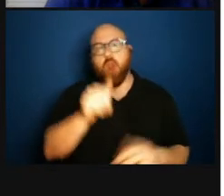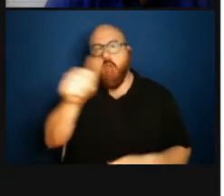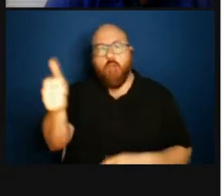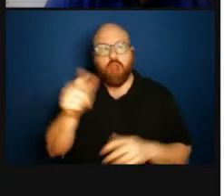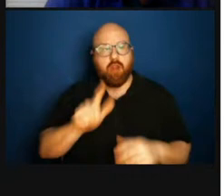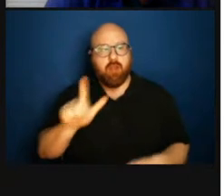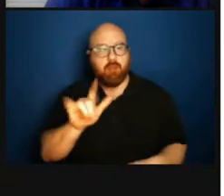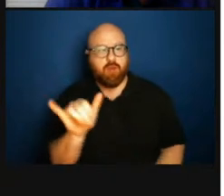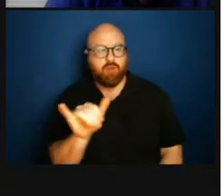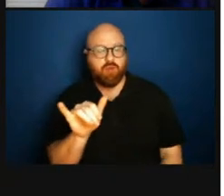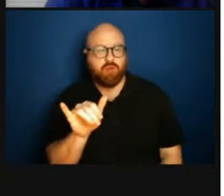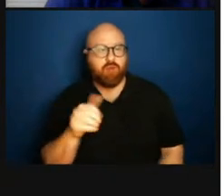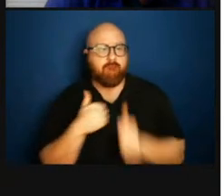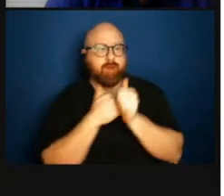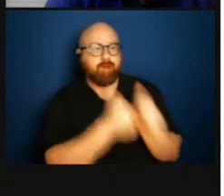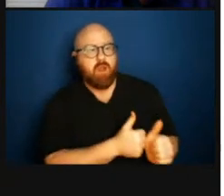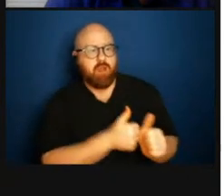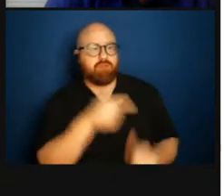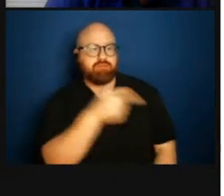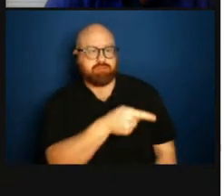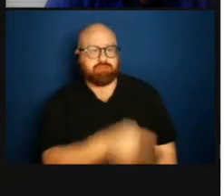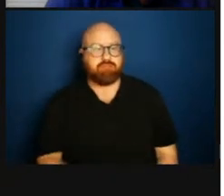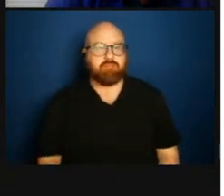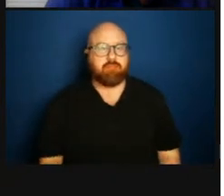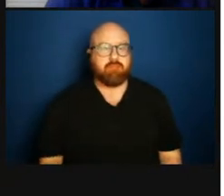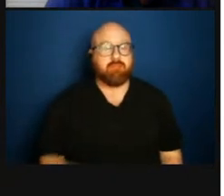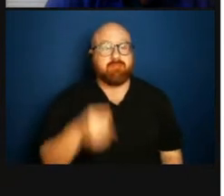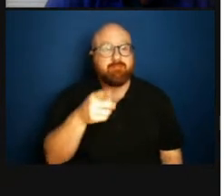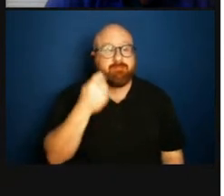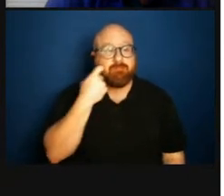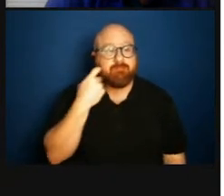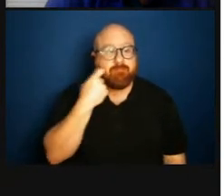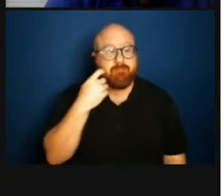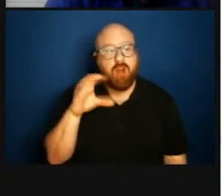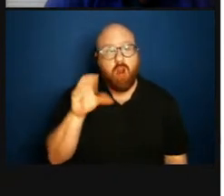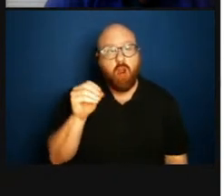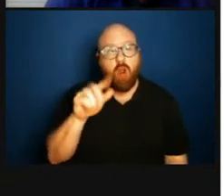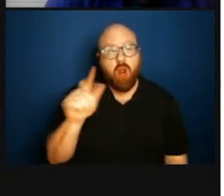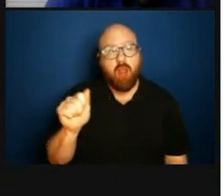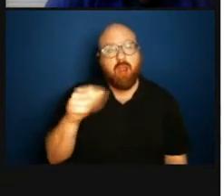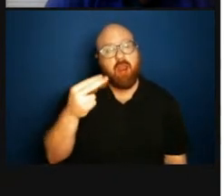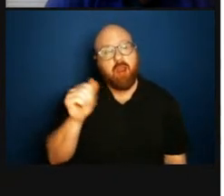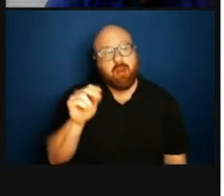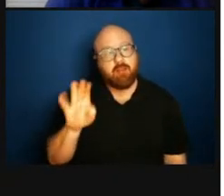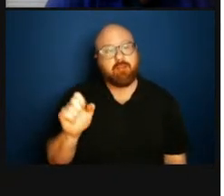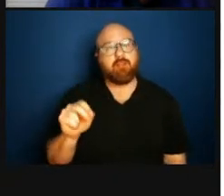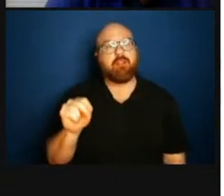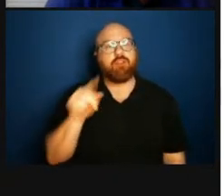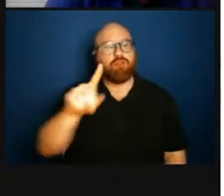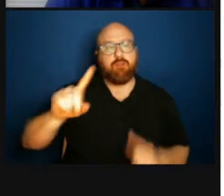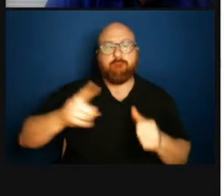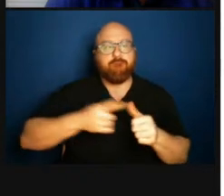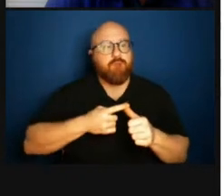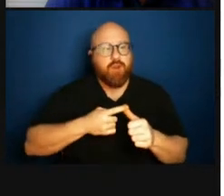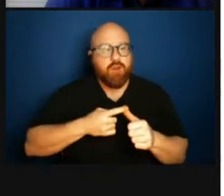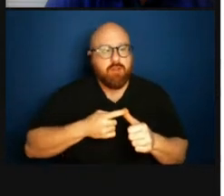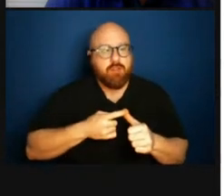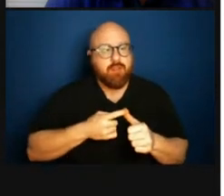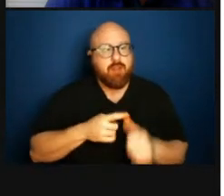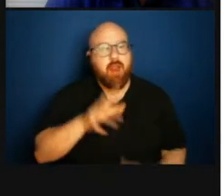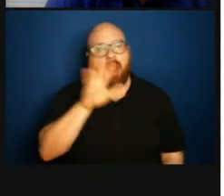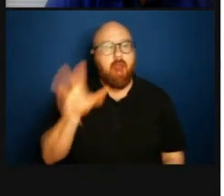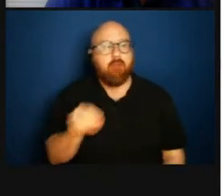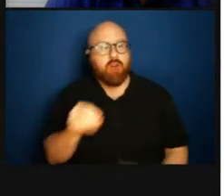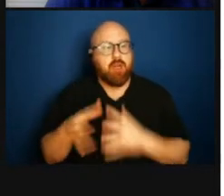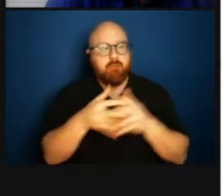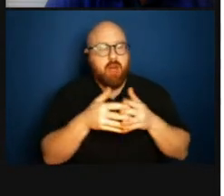it recently nurtured a leader in Carla Hayden, who became the first African American, the first woman, and the